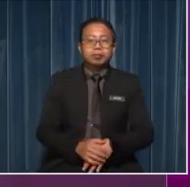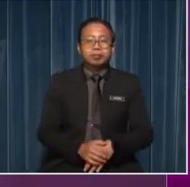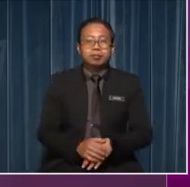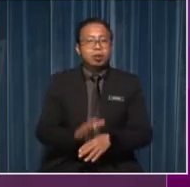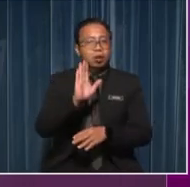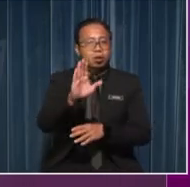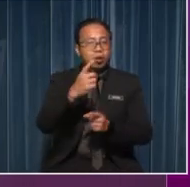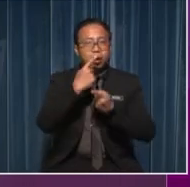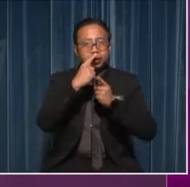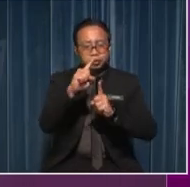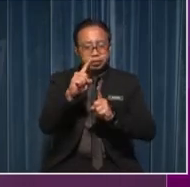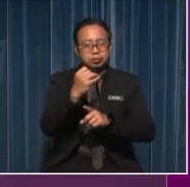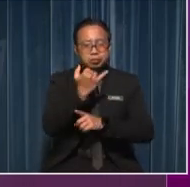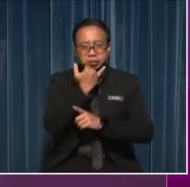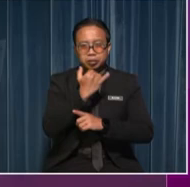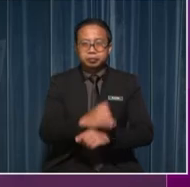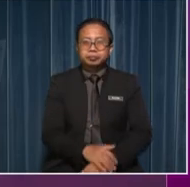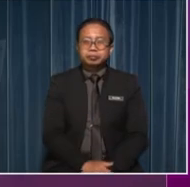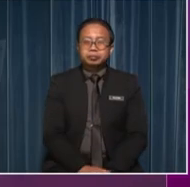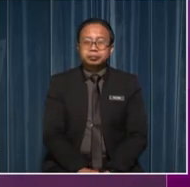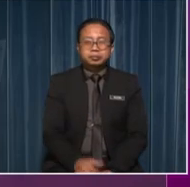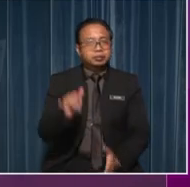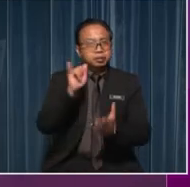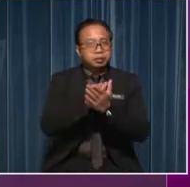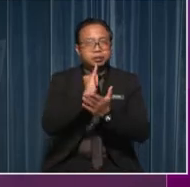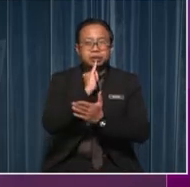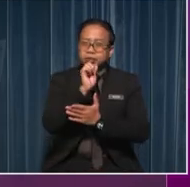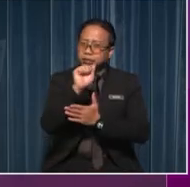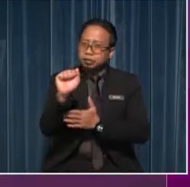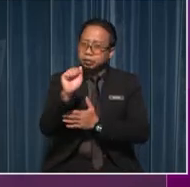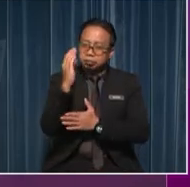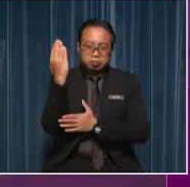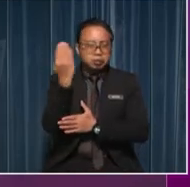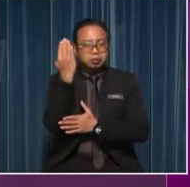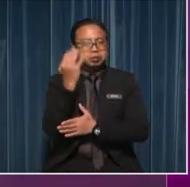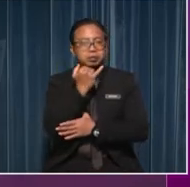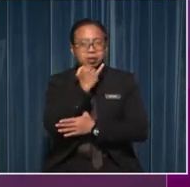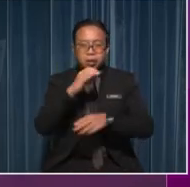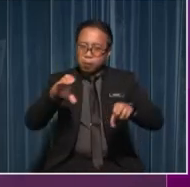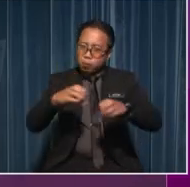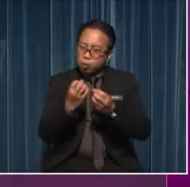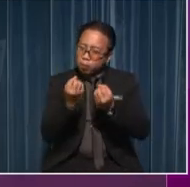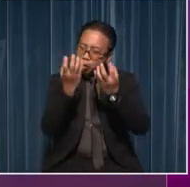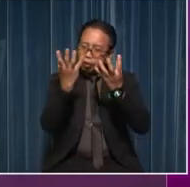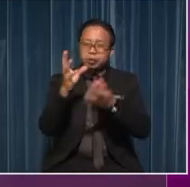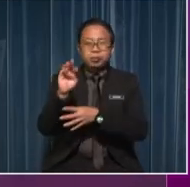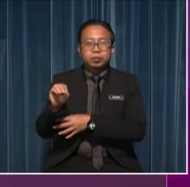Your answer is incorrect. This is a common mistake made by most